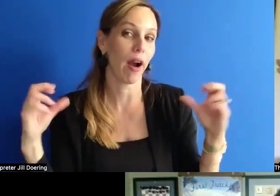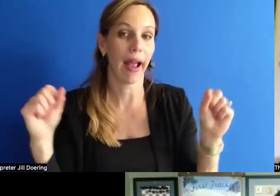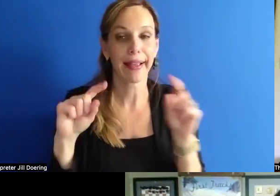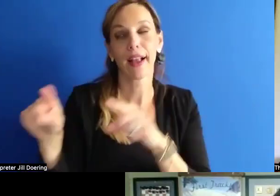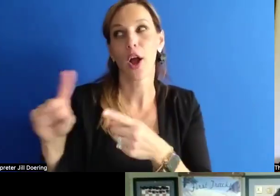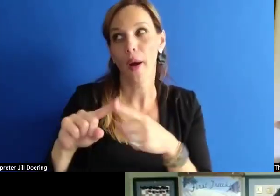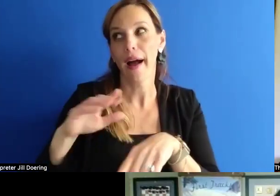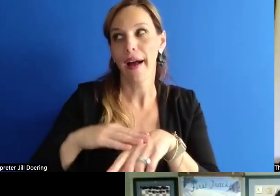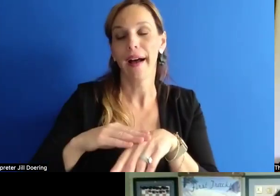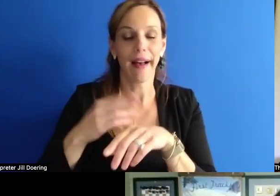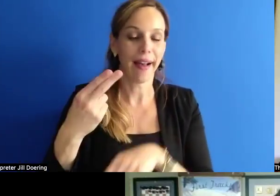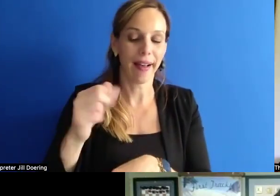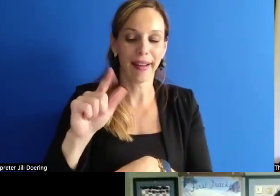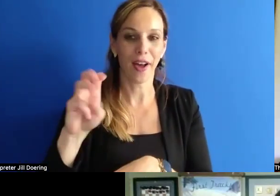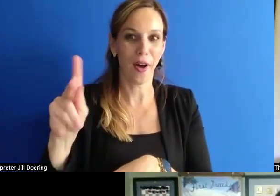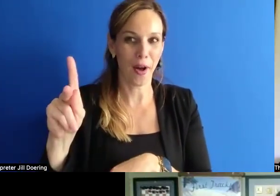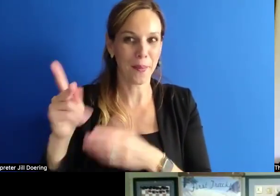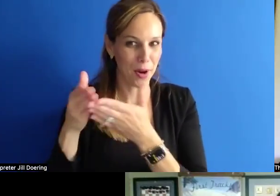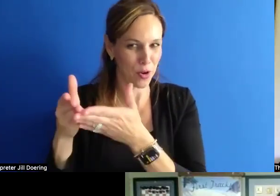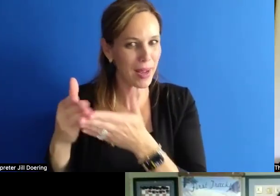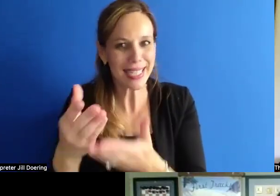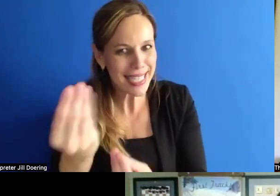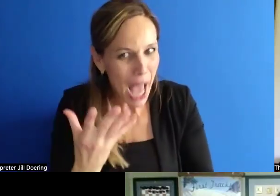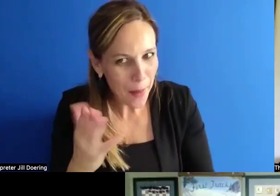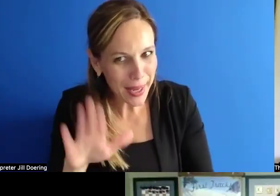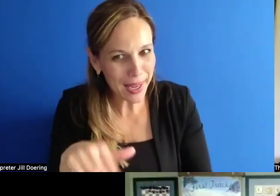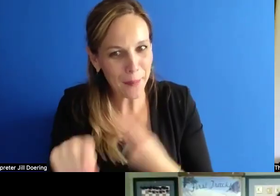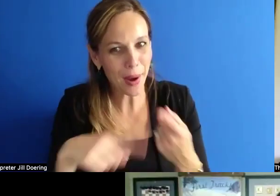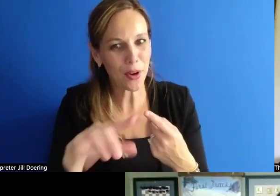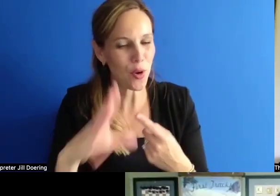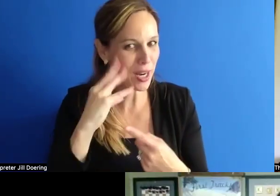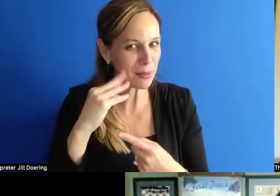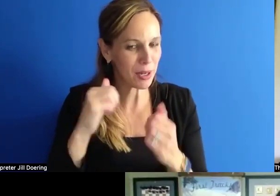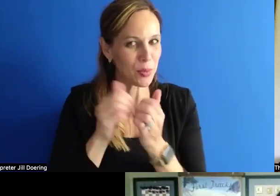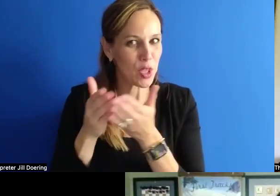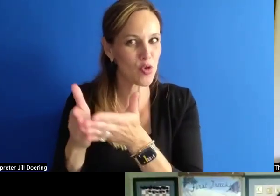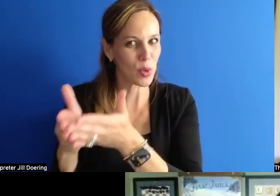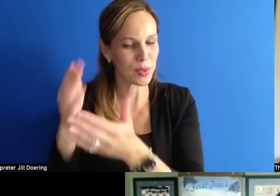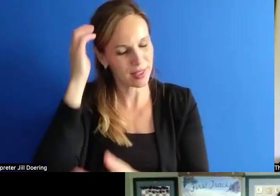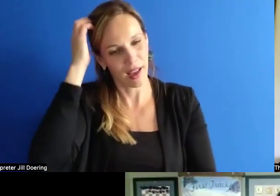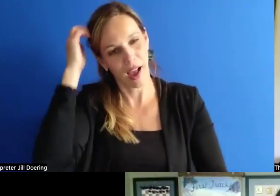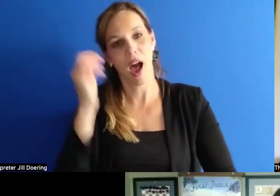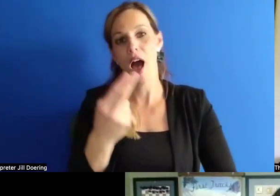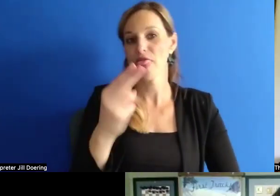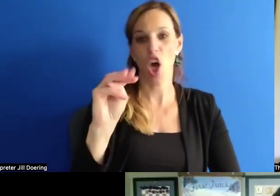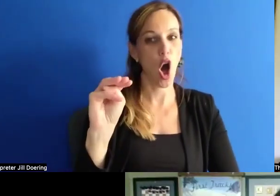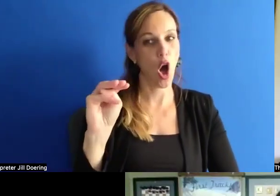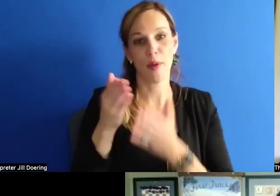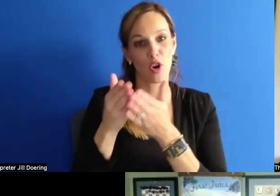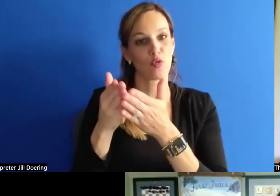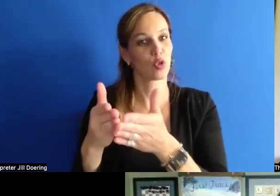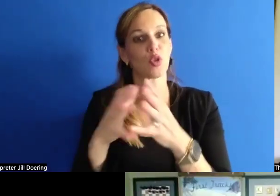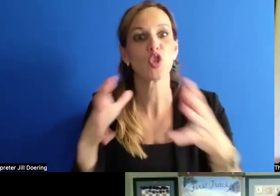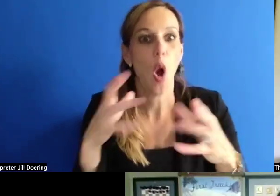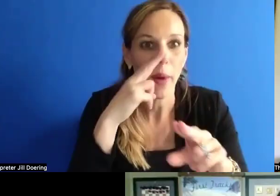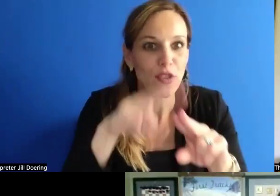cruise. So tell me about your experience with the Hallmark cruise. The Hallmark cruise was so much fun. Just to get